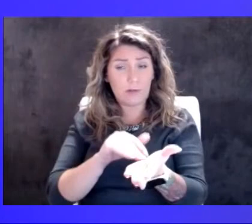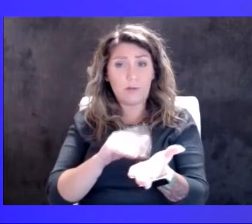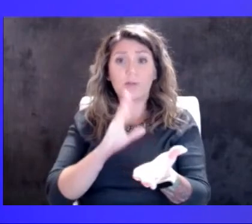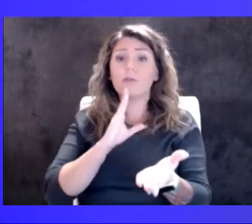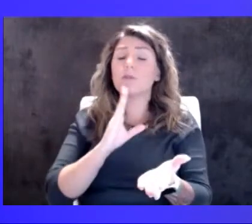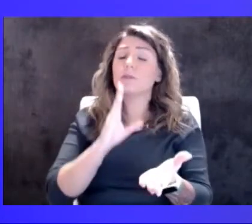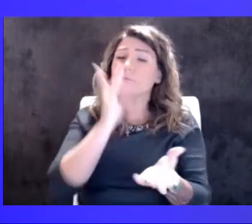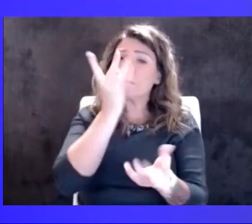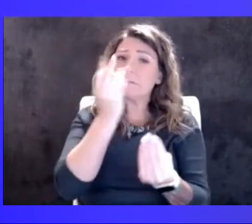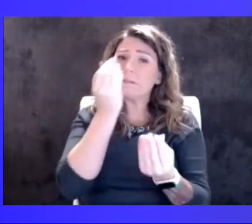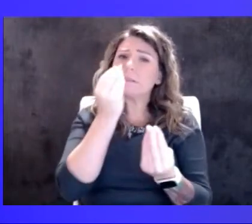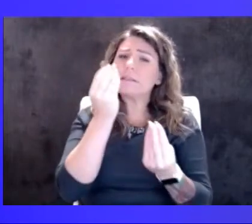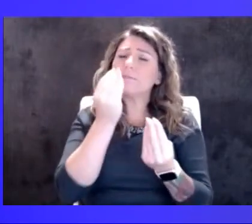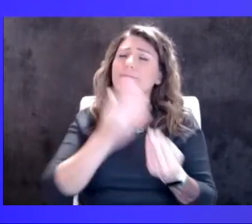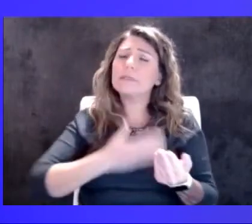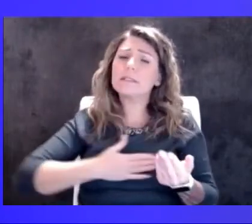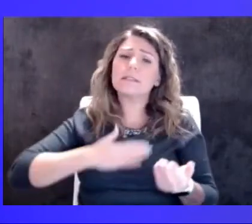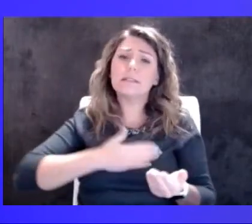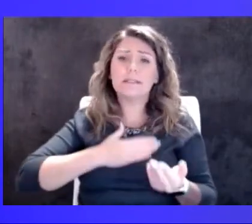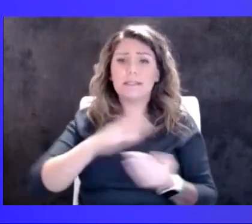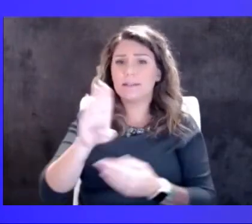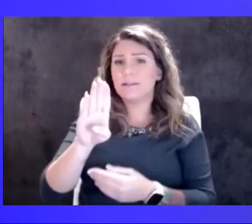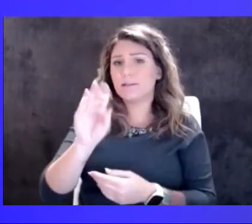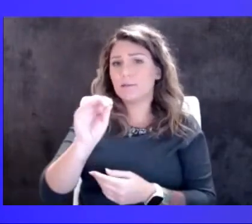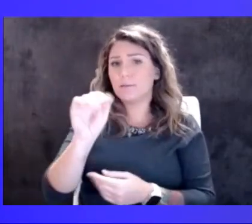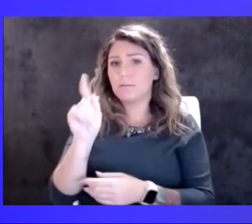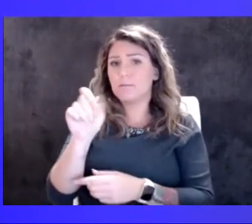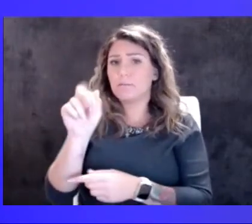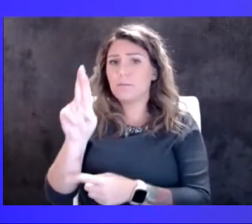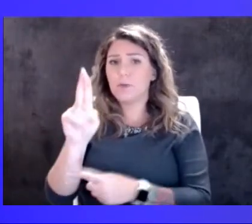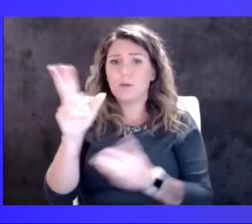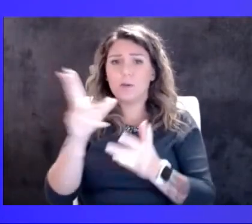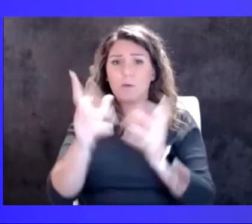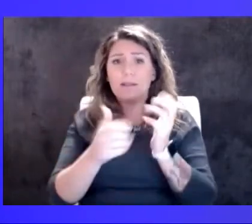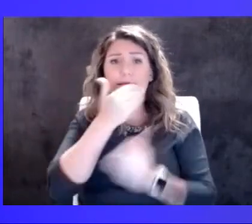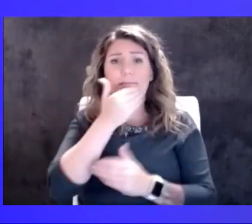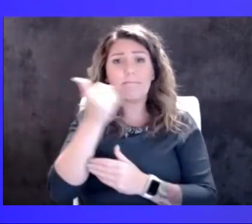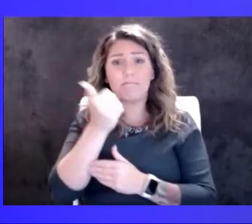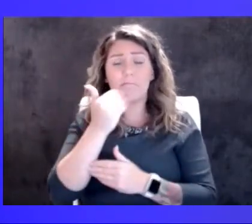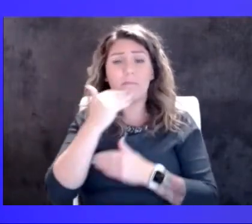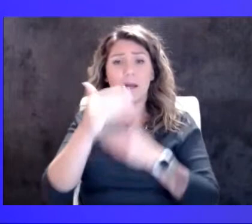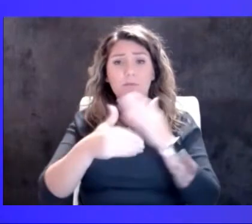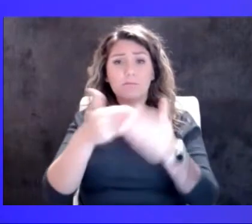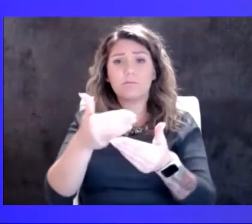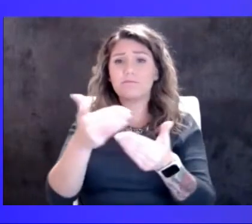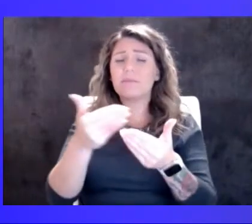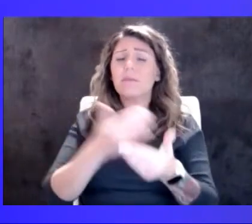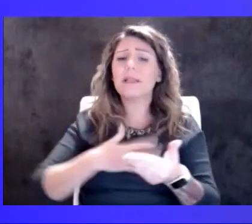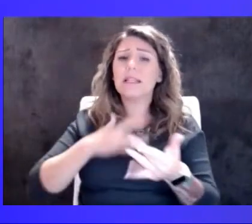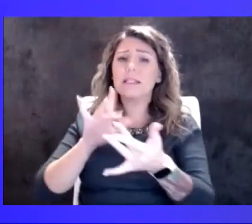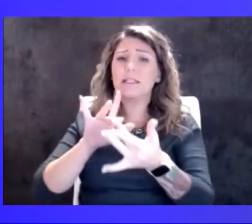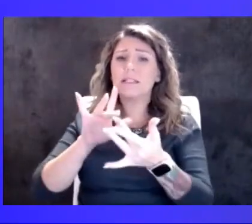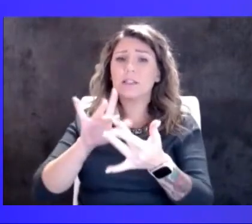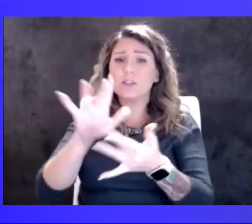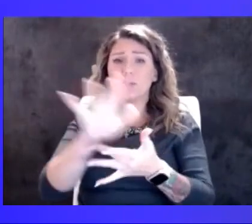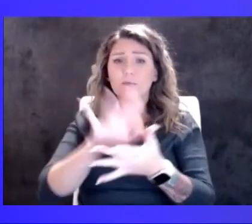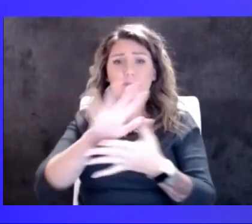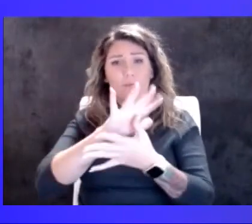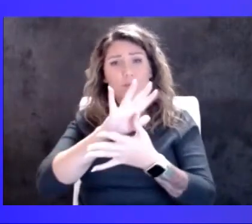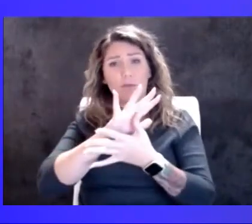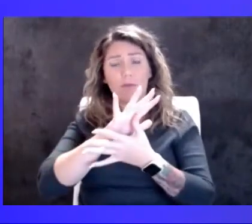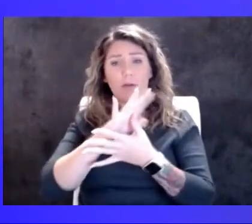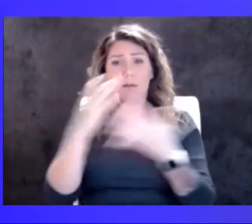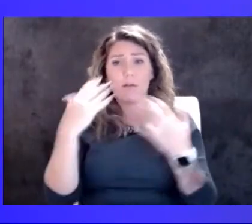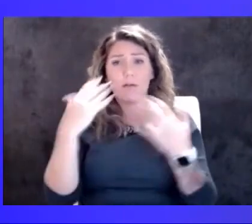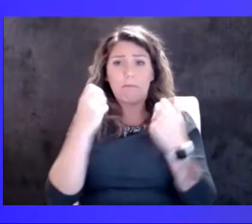getting that booster vaccination and what's the best step for you, please reach out to your primary care healthcare